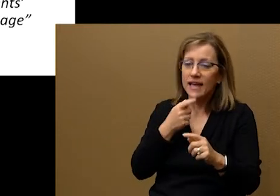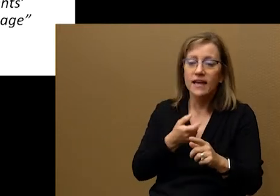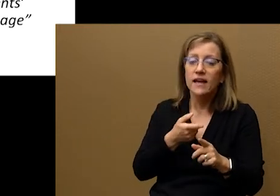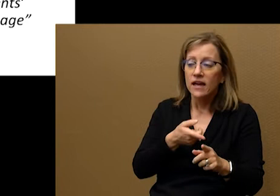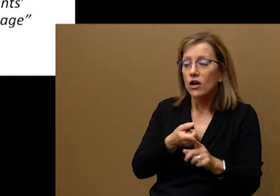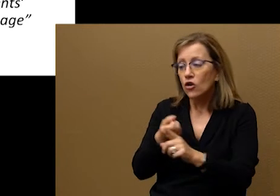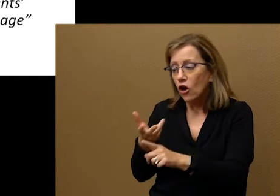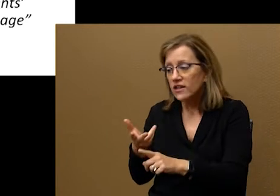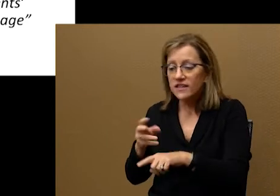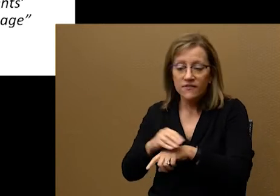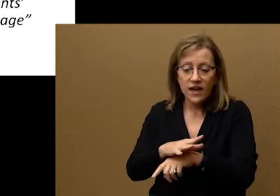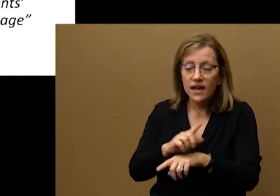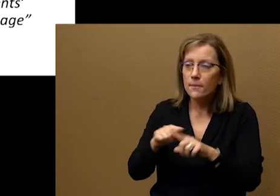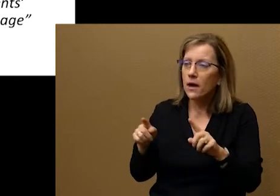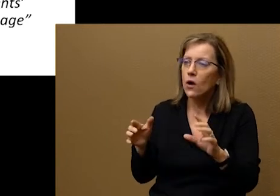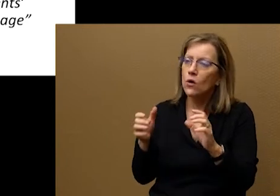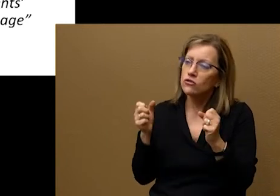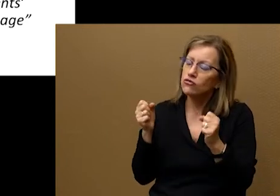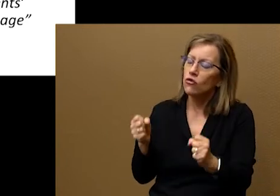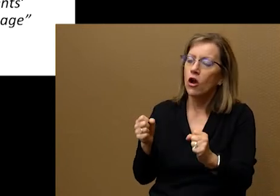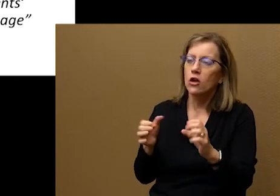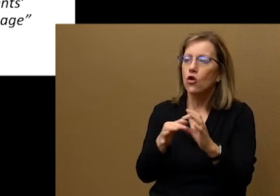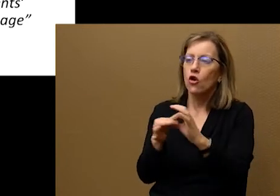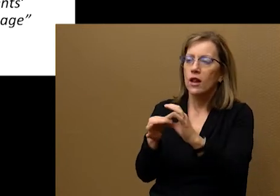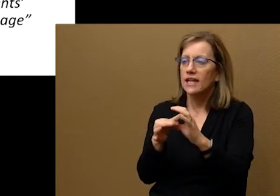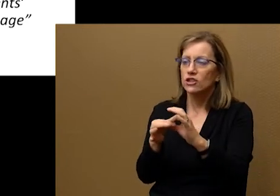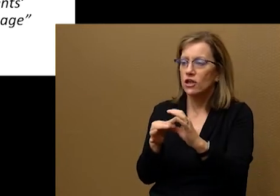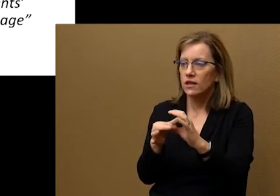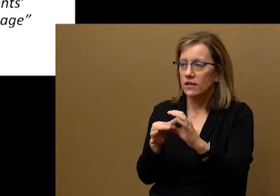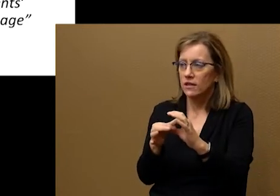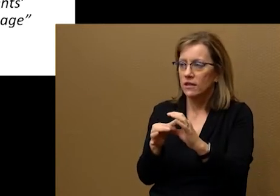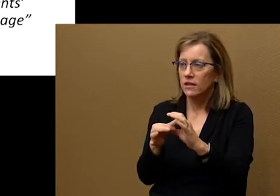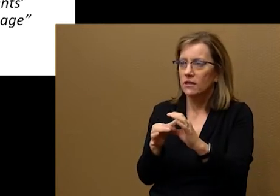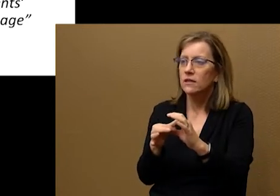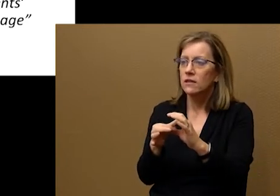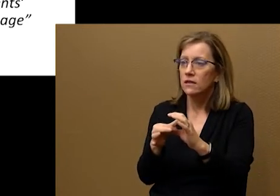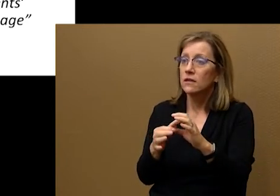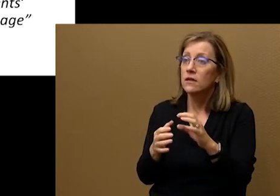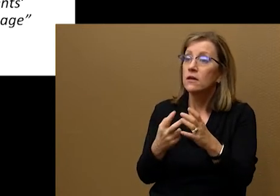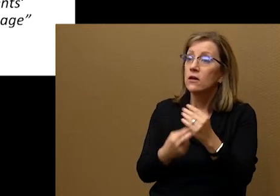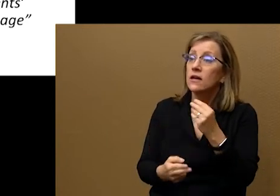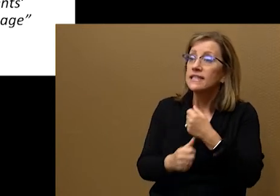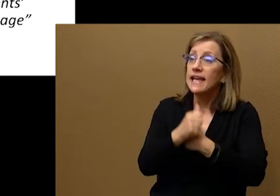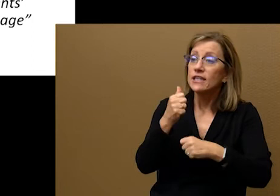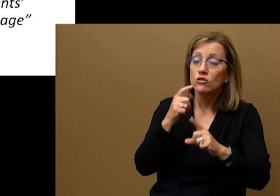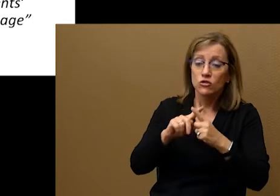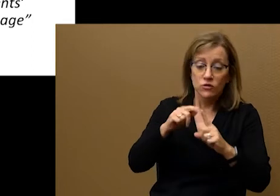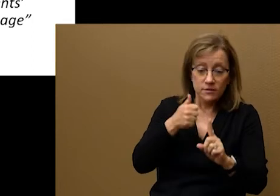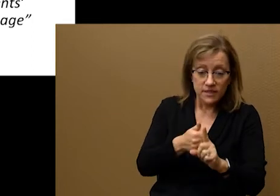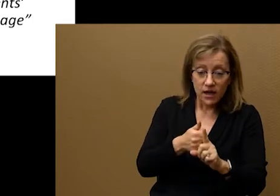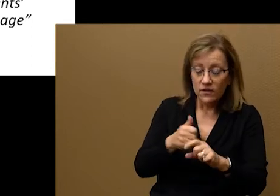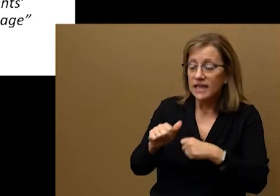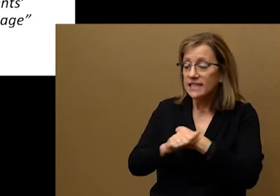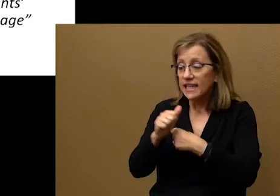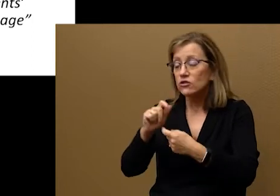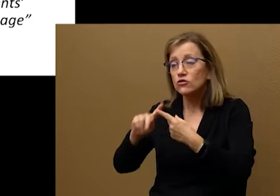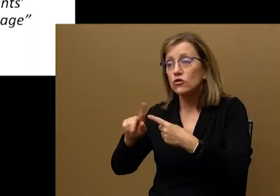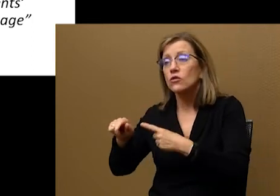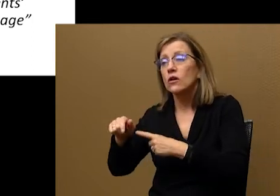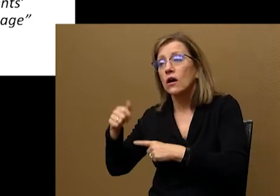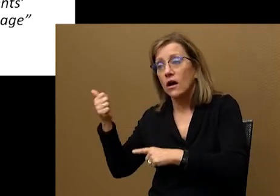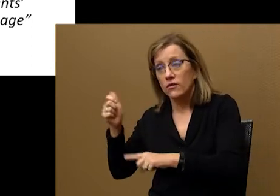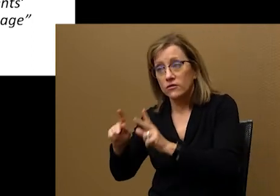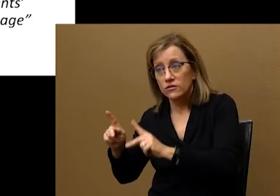You can't say cause and effect, but it's pretty strong correlation. Both dangerous to oneself and dangerous to others